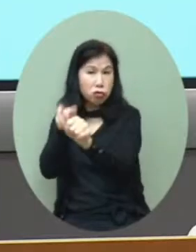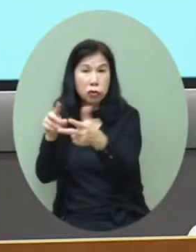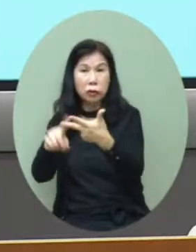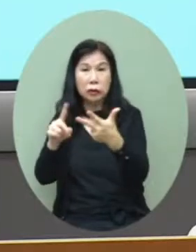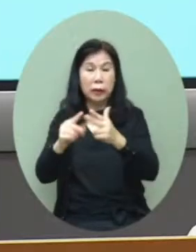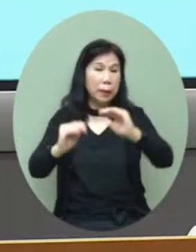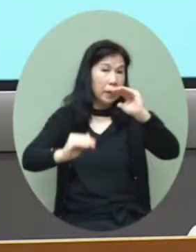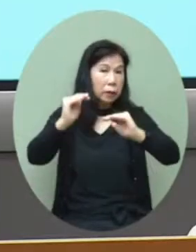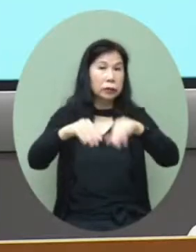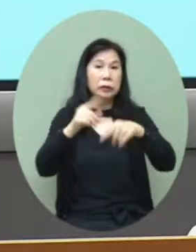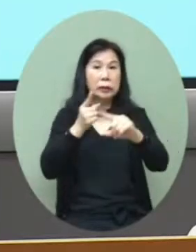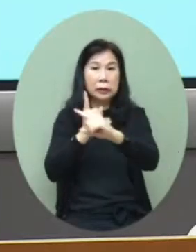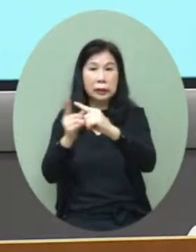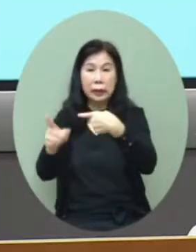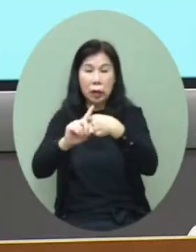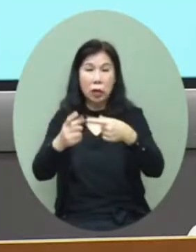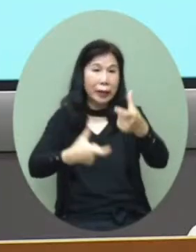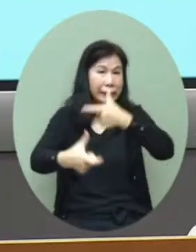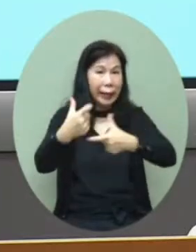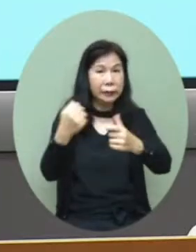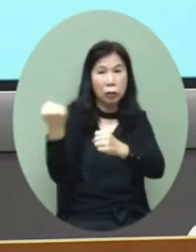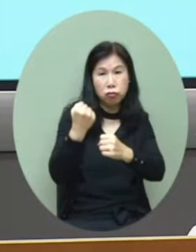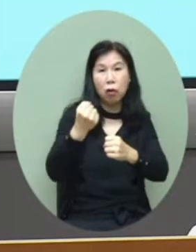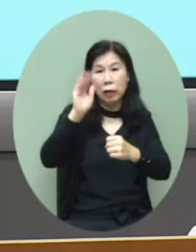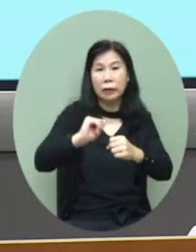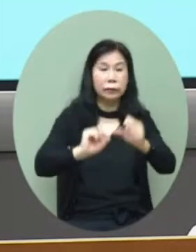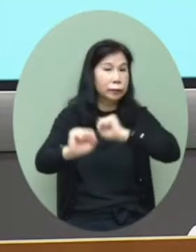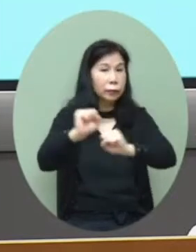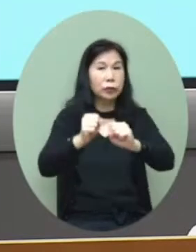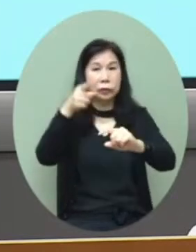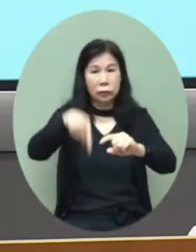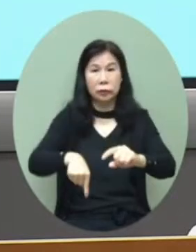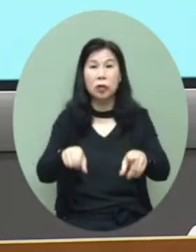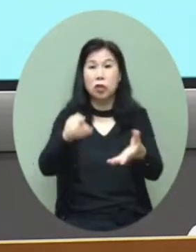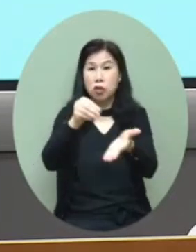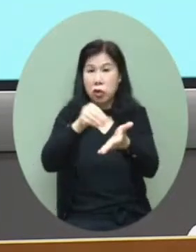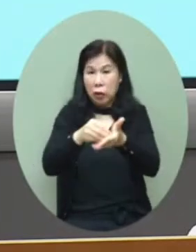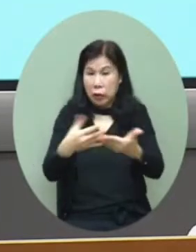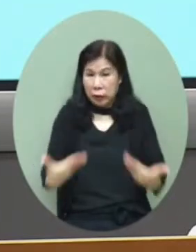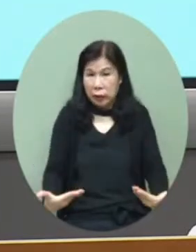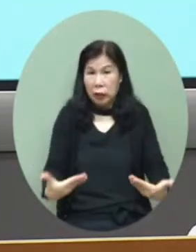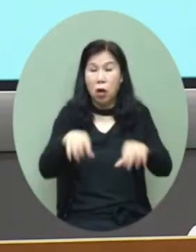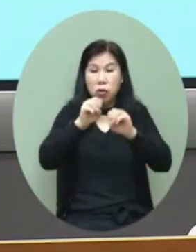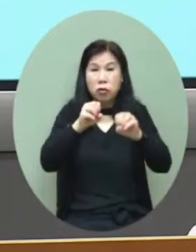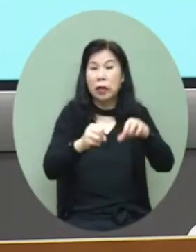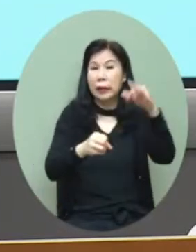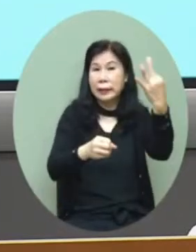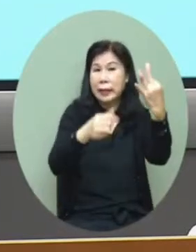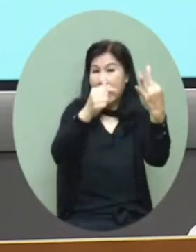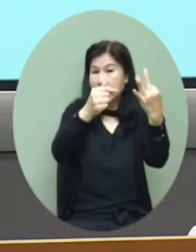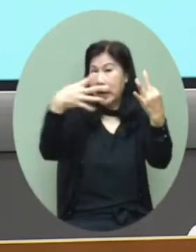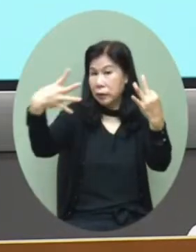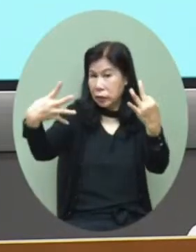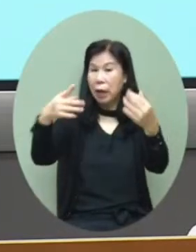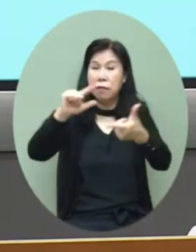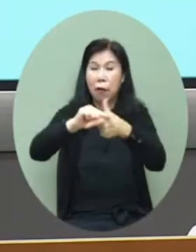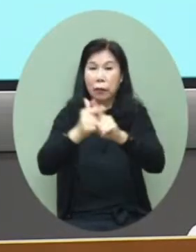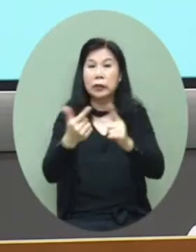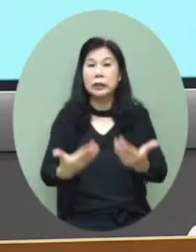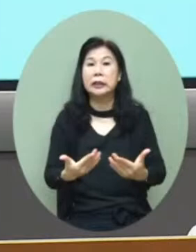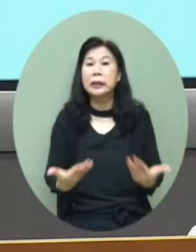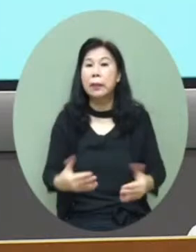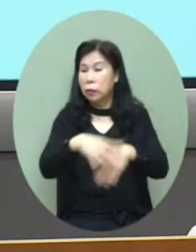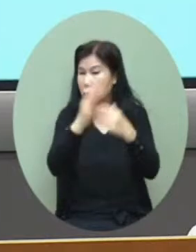people of different risk levels with precision and to strike a balance between